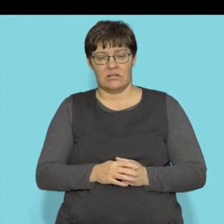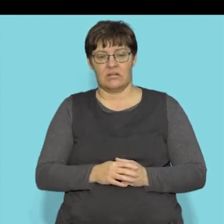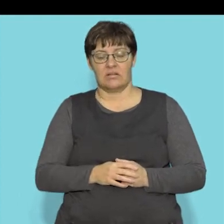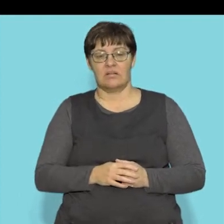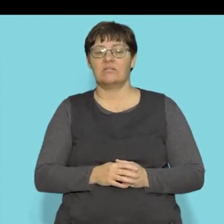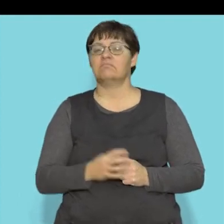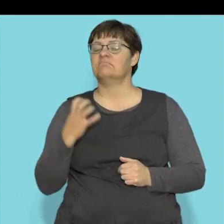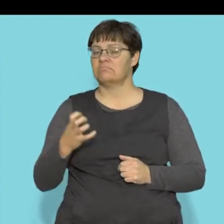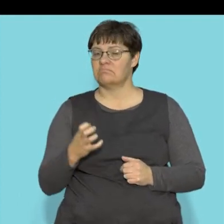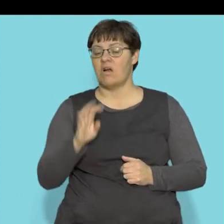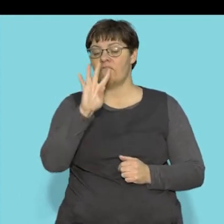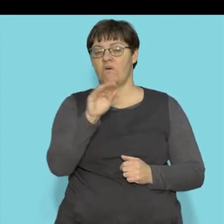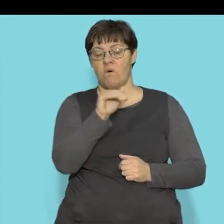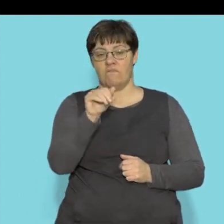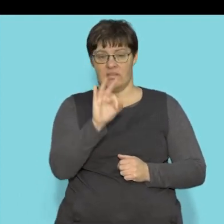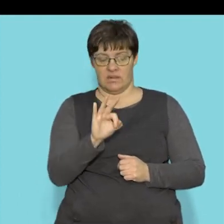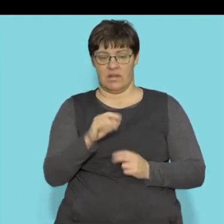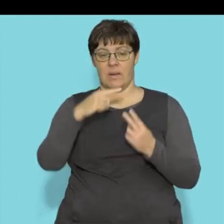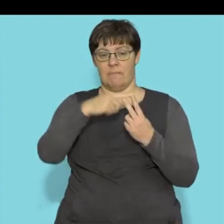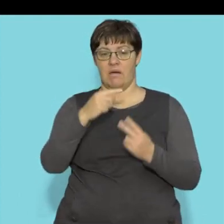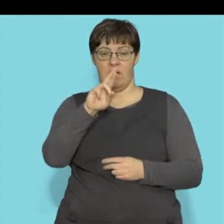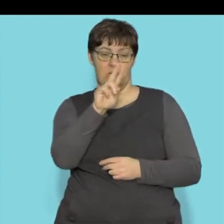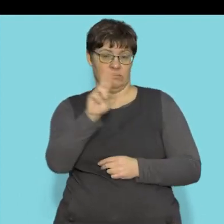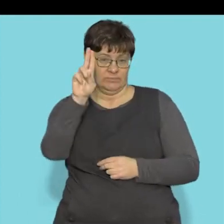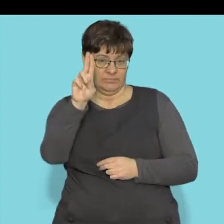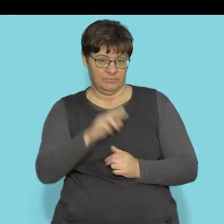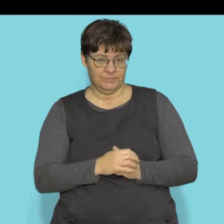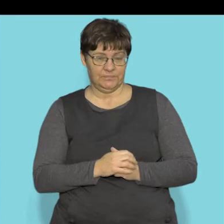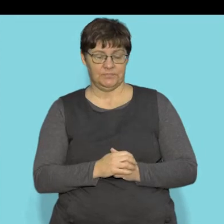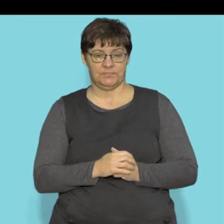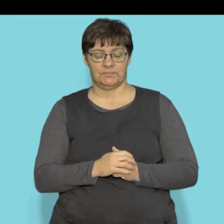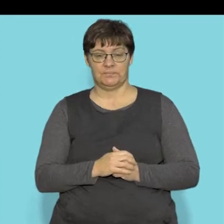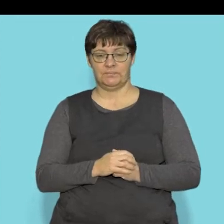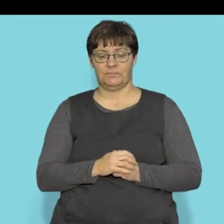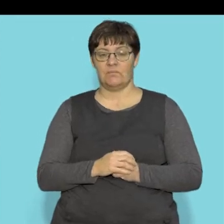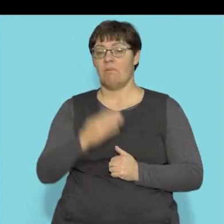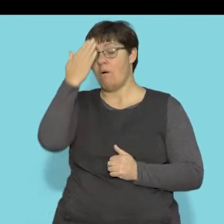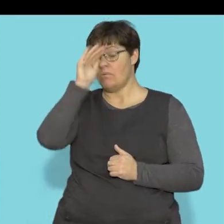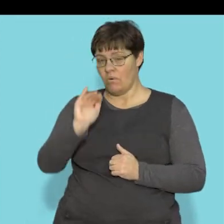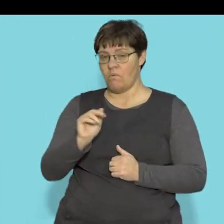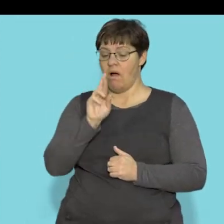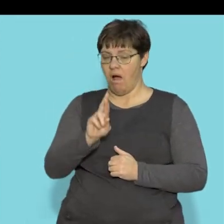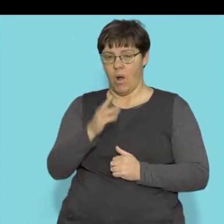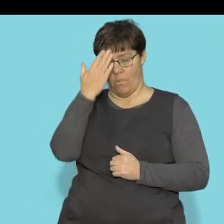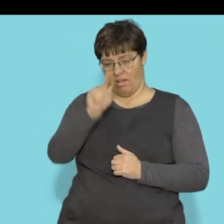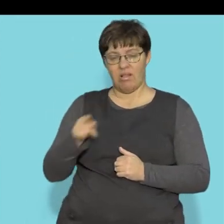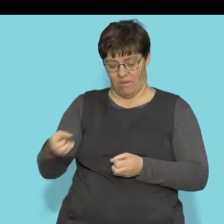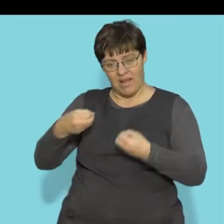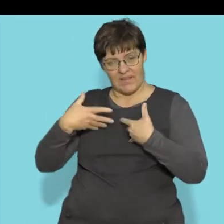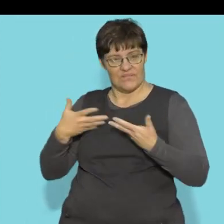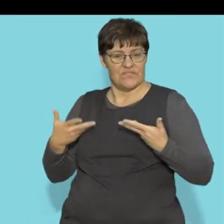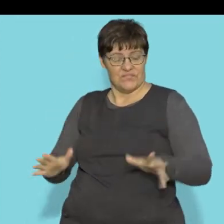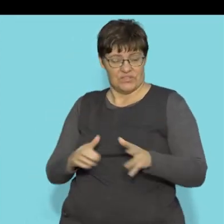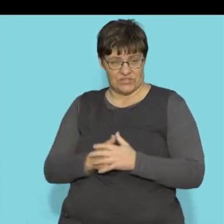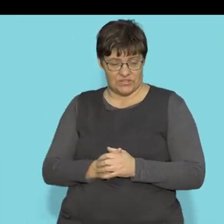is 4/3 pi r squared. And I actually know what my r is because I've been given it